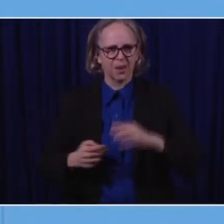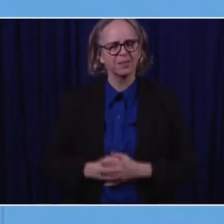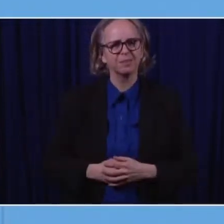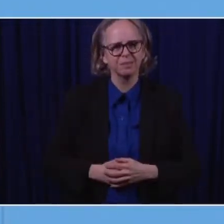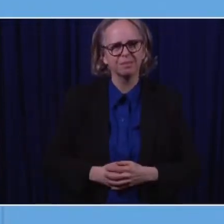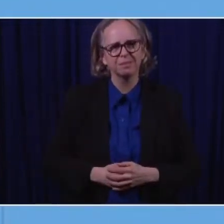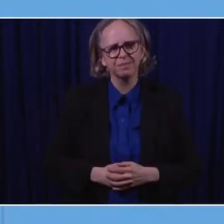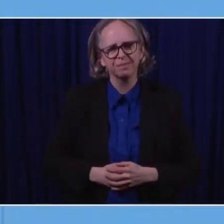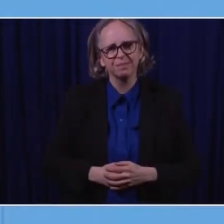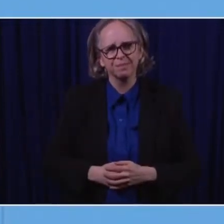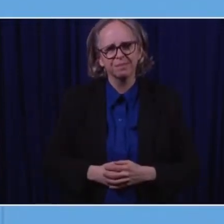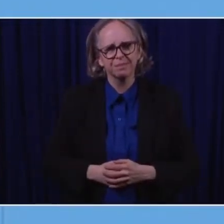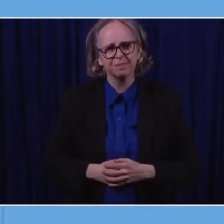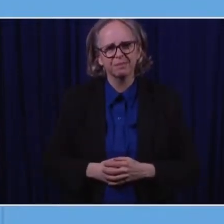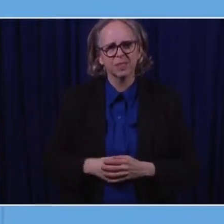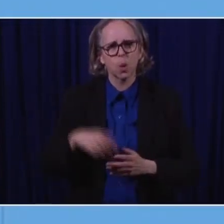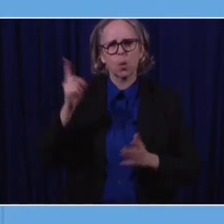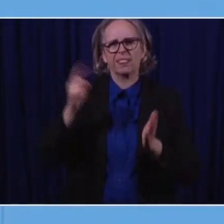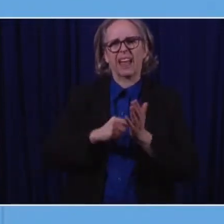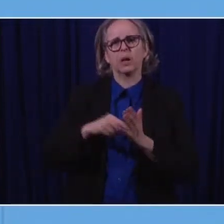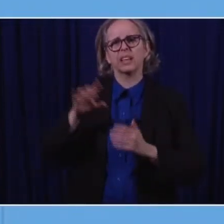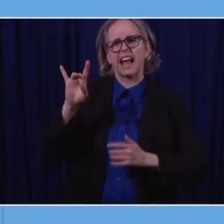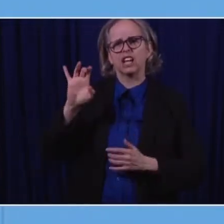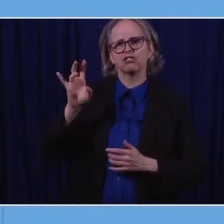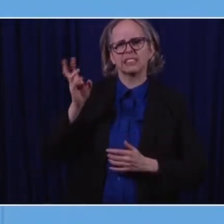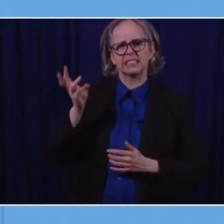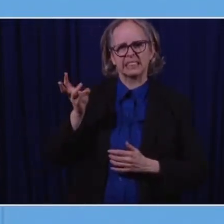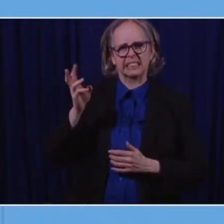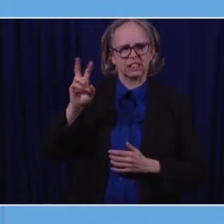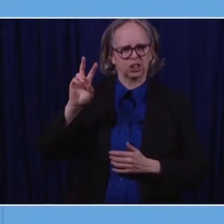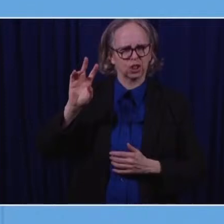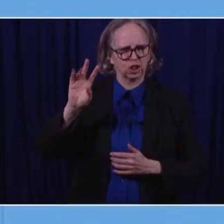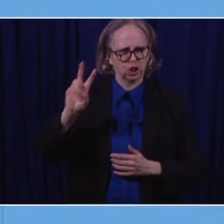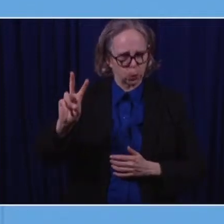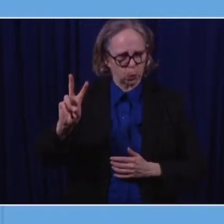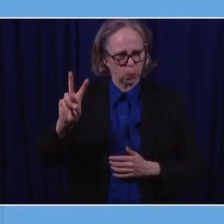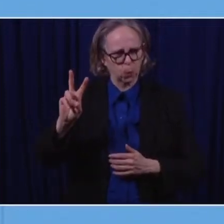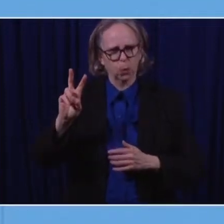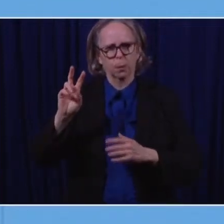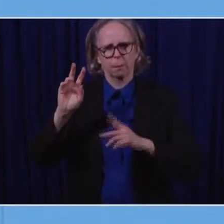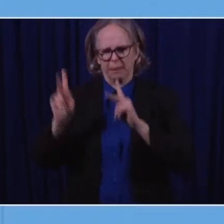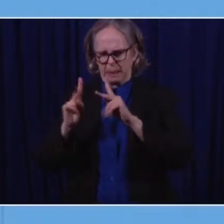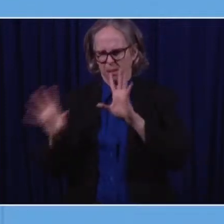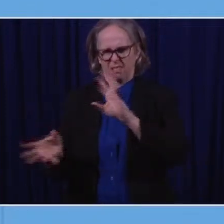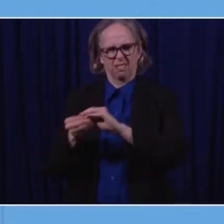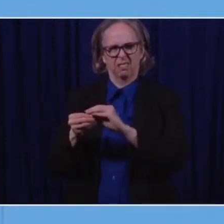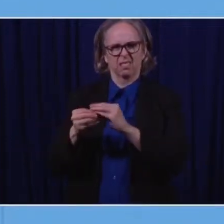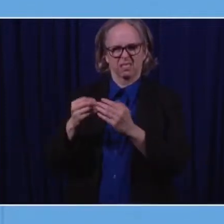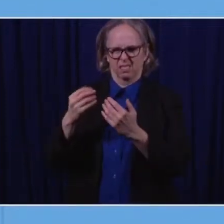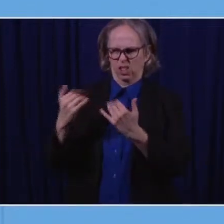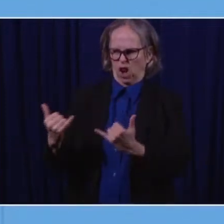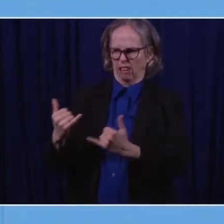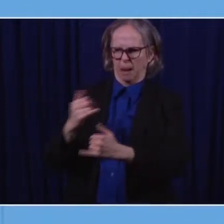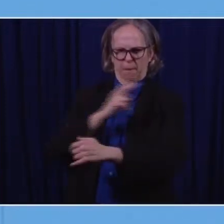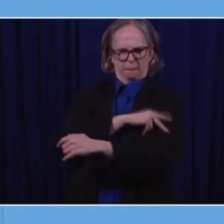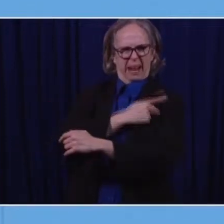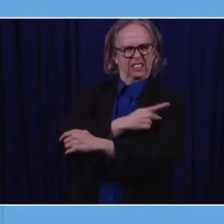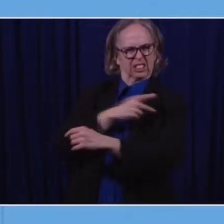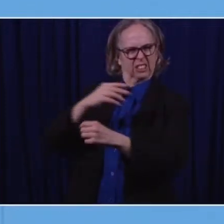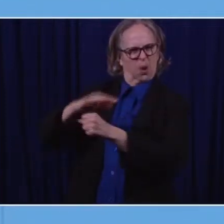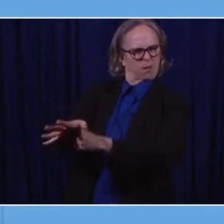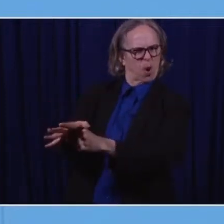1,862 people in our hospitals now who have COVID. And you can see how this number has gone down.